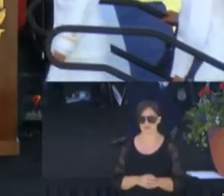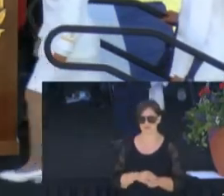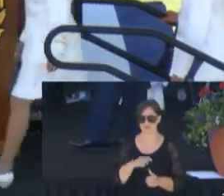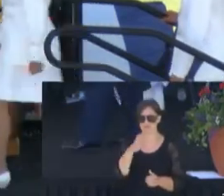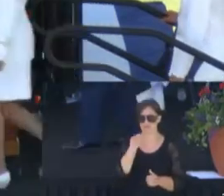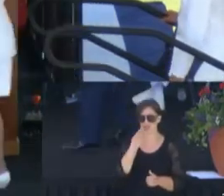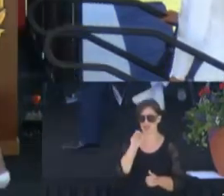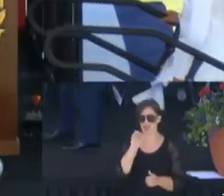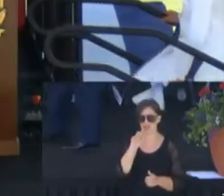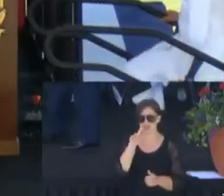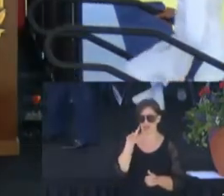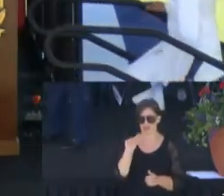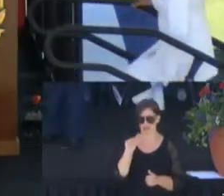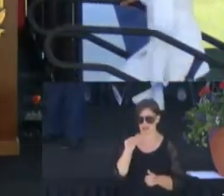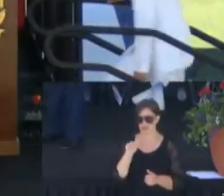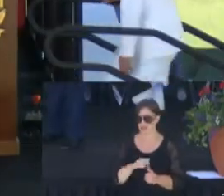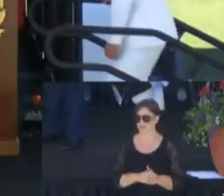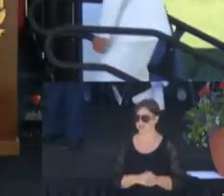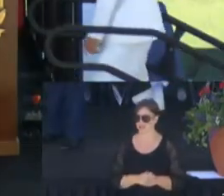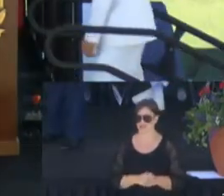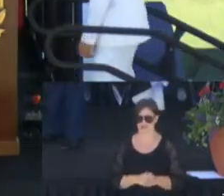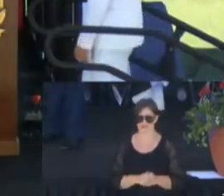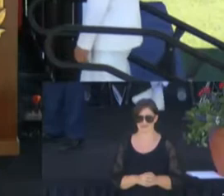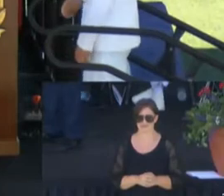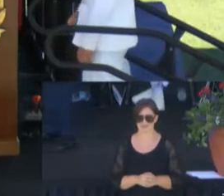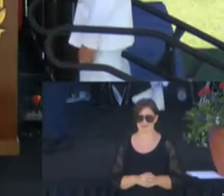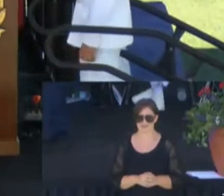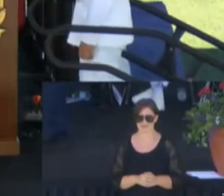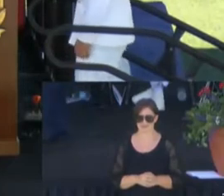Gabrielle Olivia Rose Salazar.